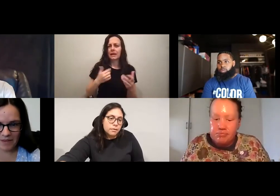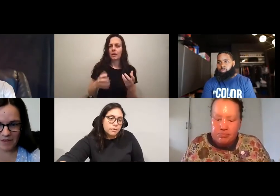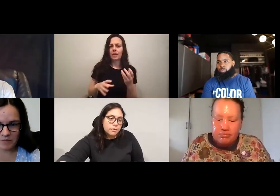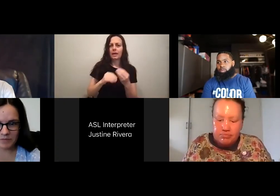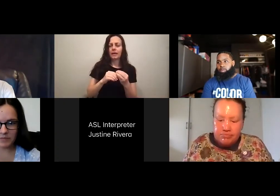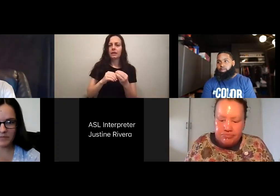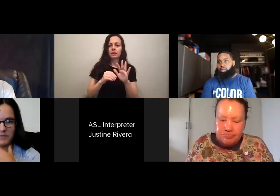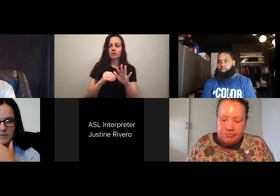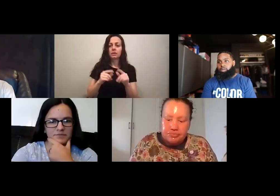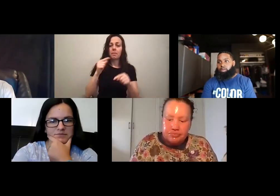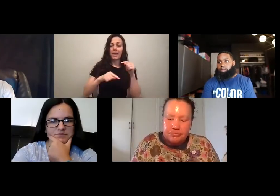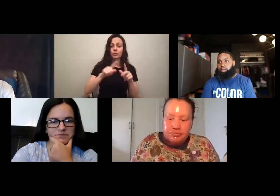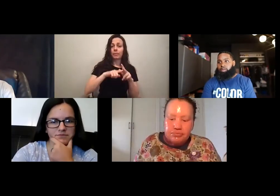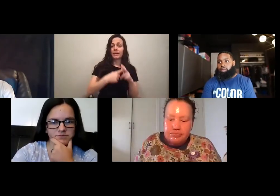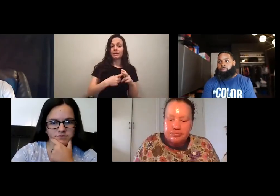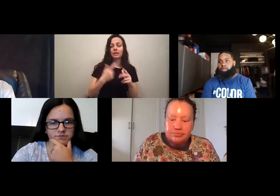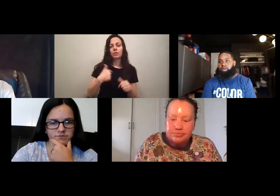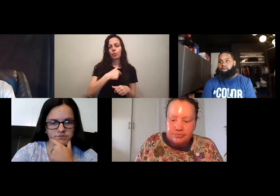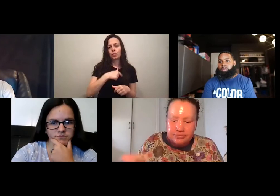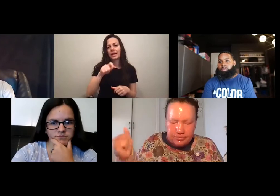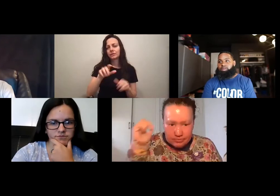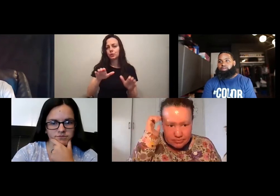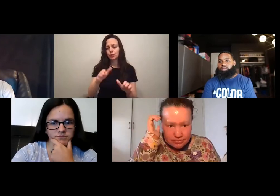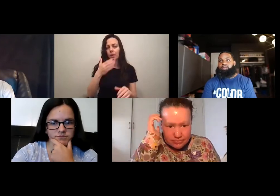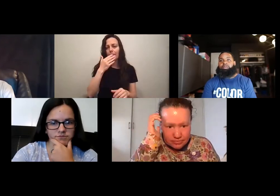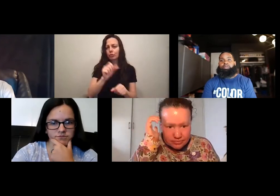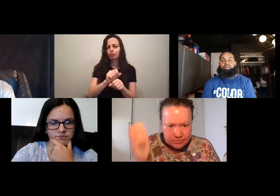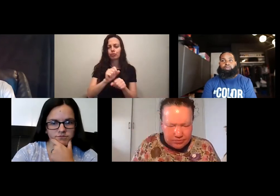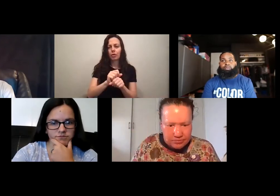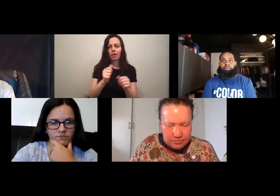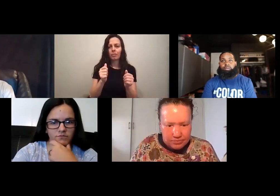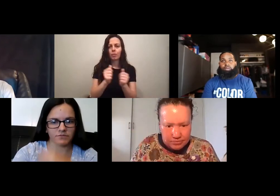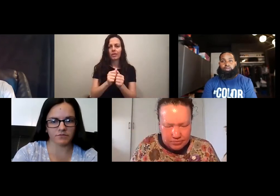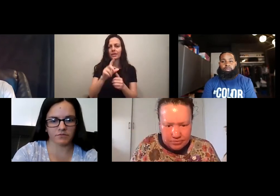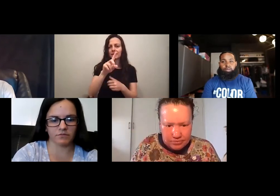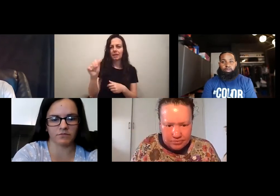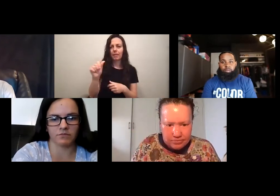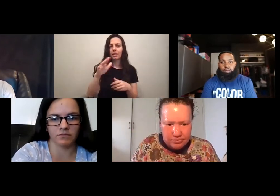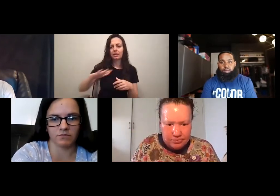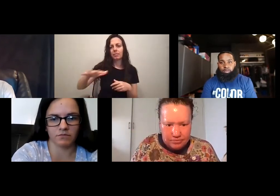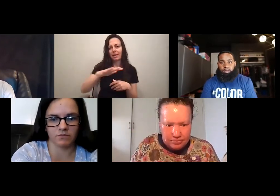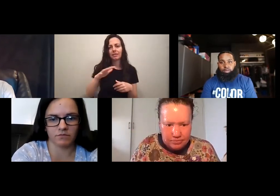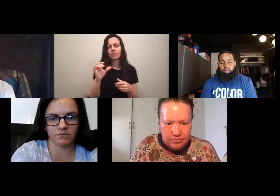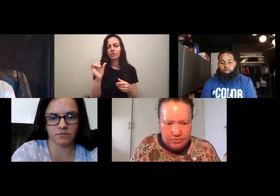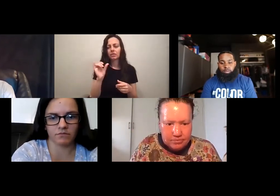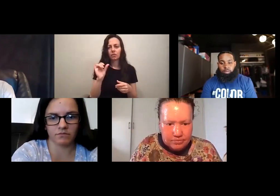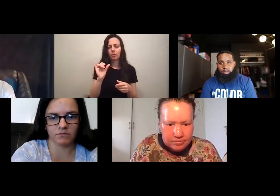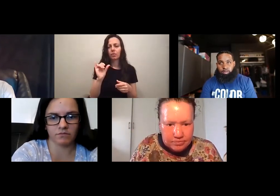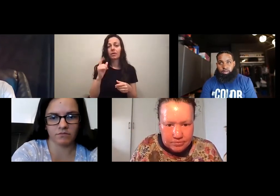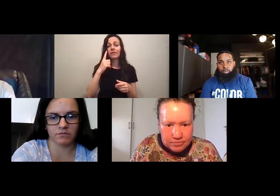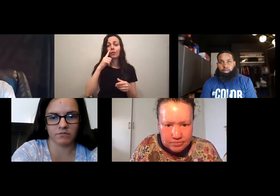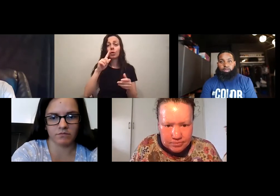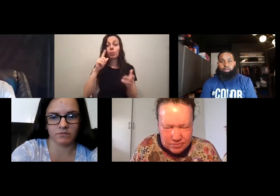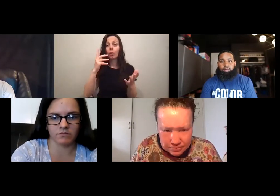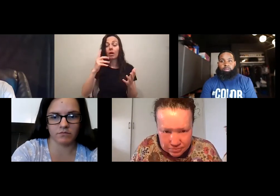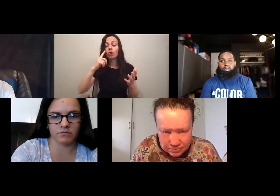to where we were at the beginning. We have got to do a better job in the disability space in general, also for